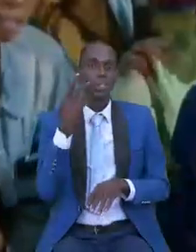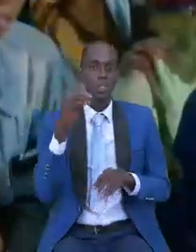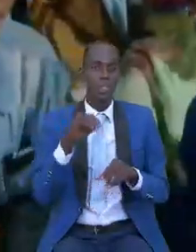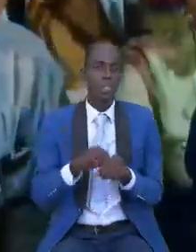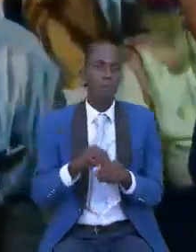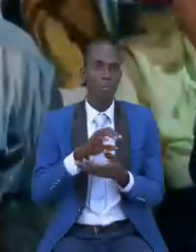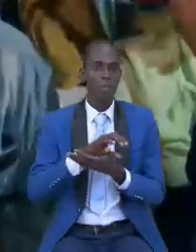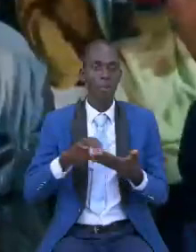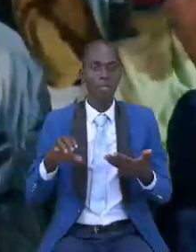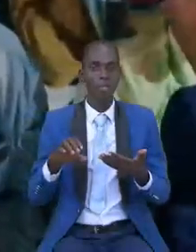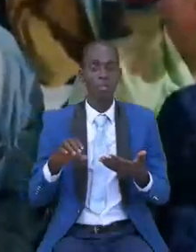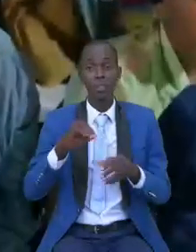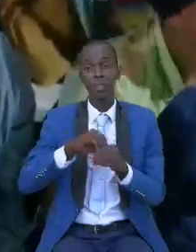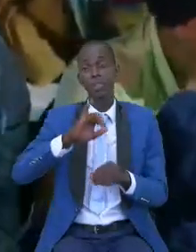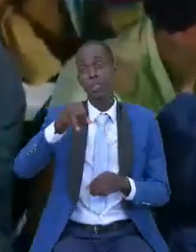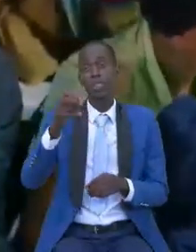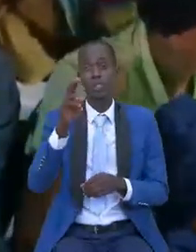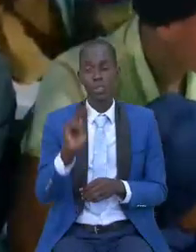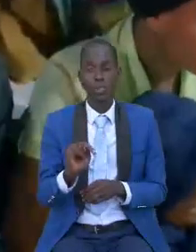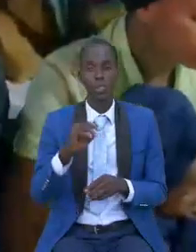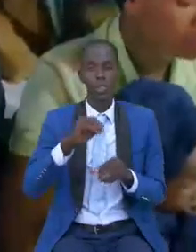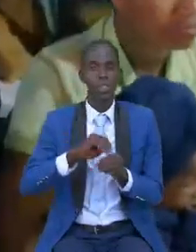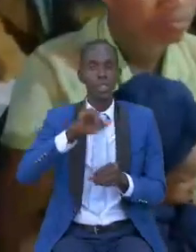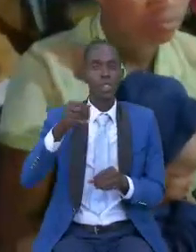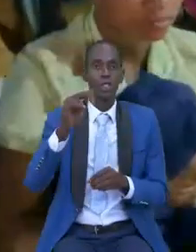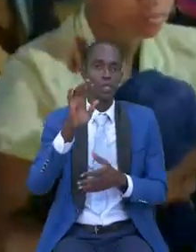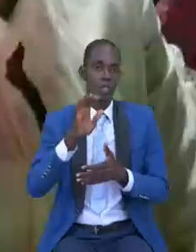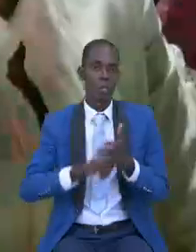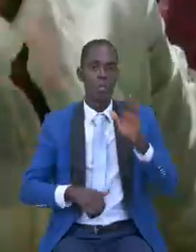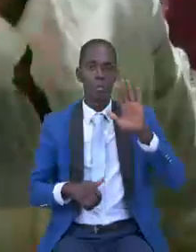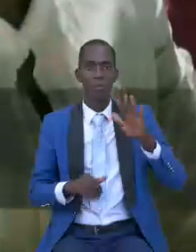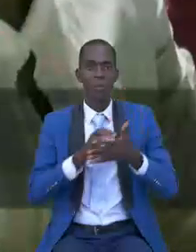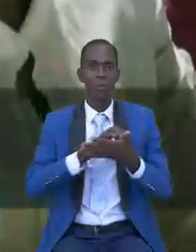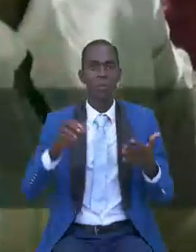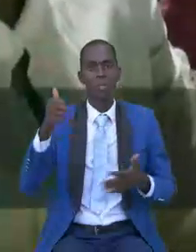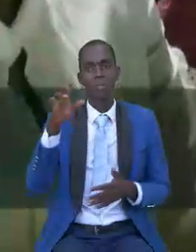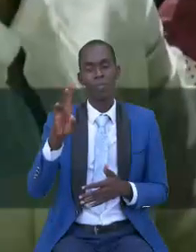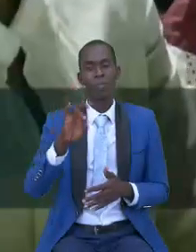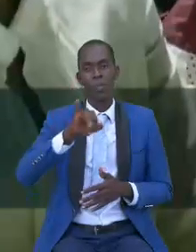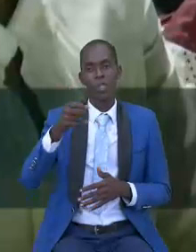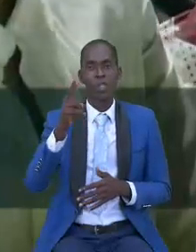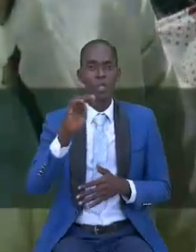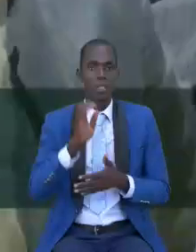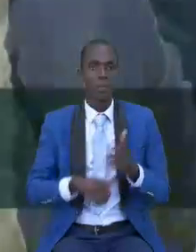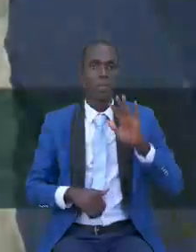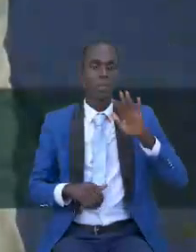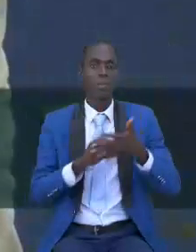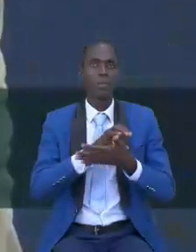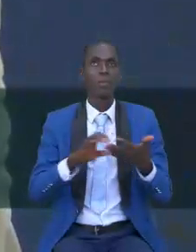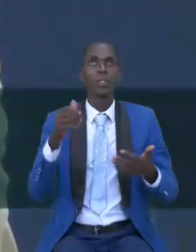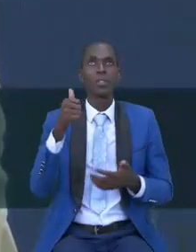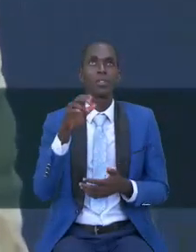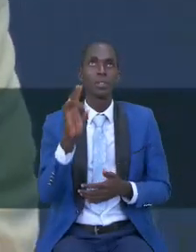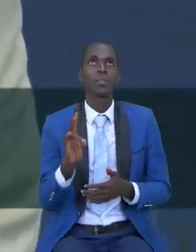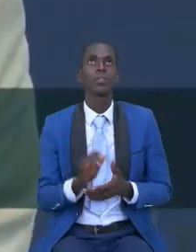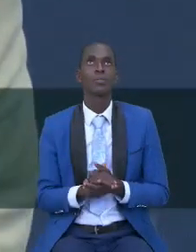We're looking at John chapter 5, verse 17. John chapter 5,